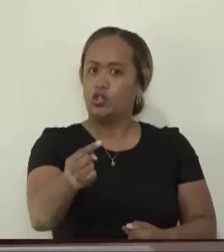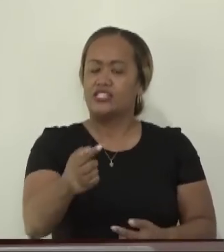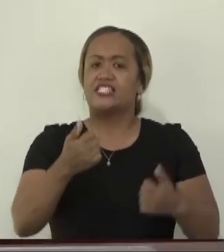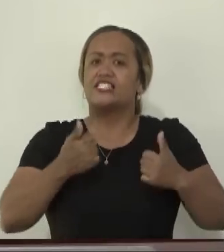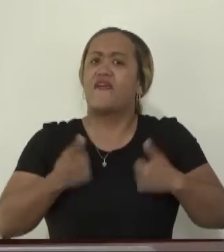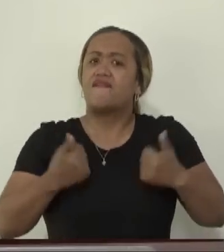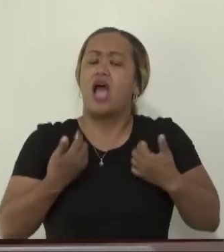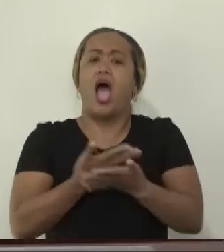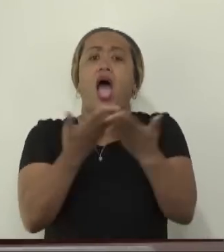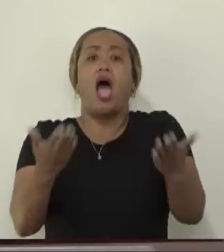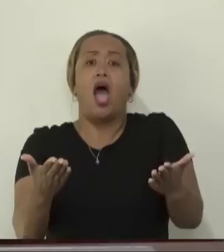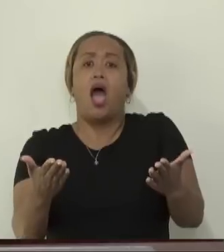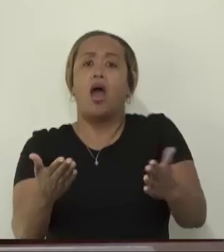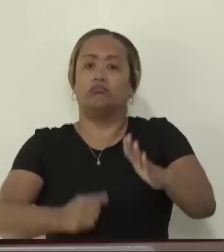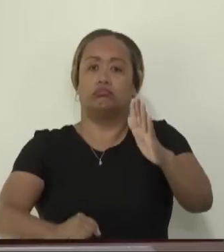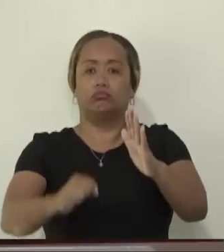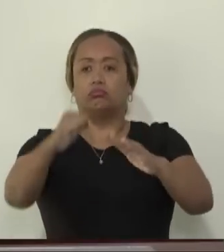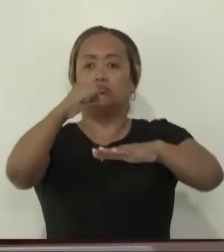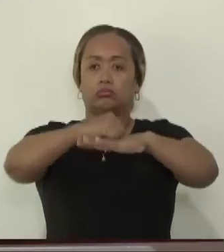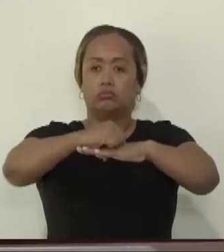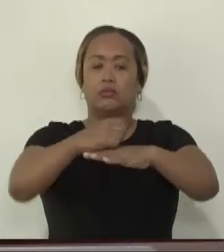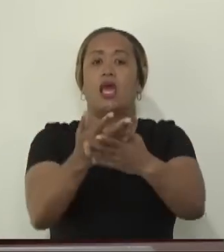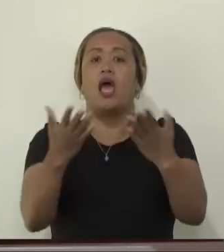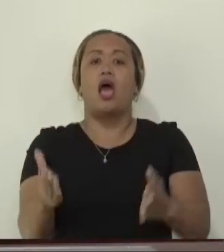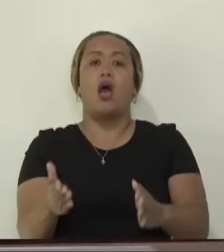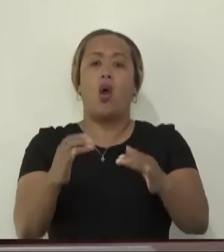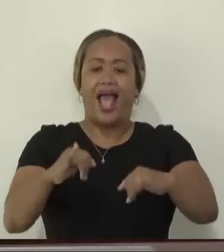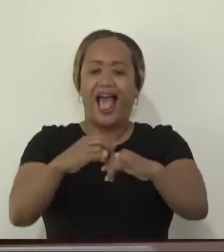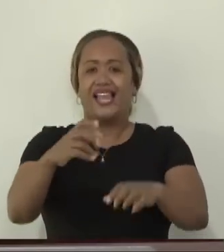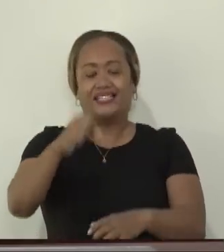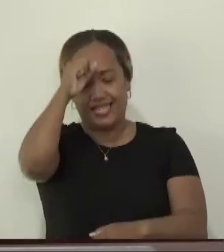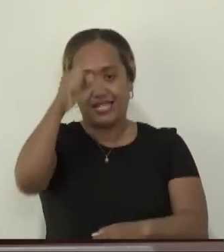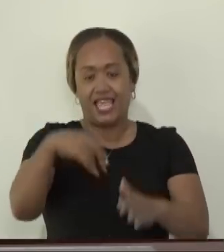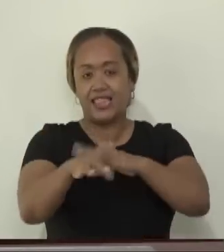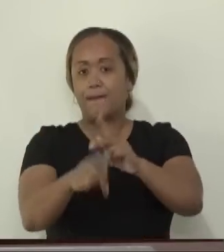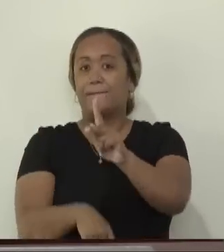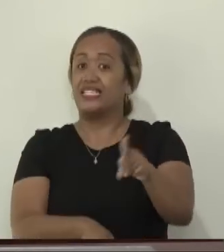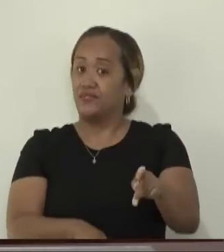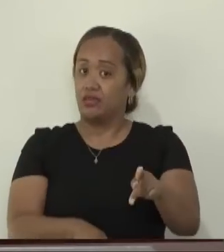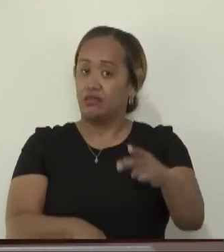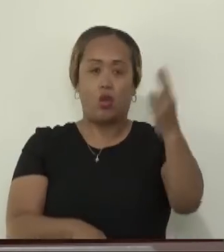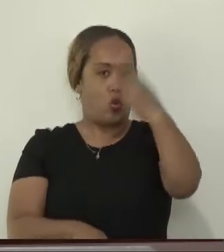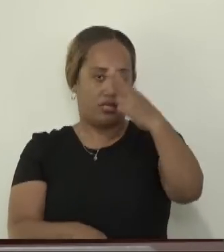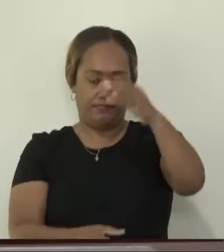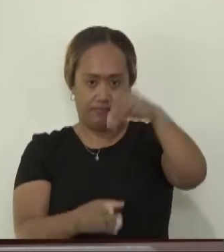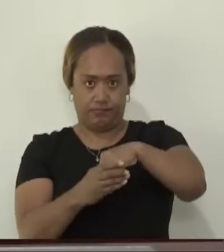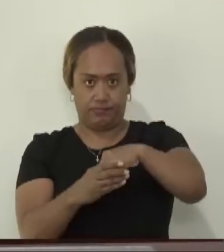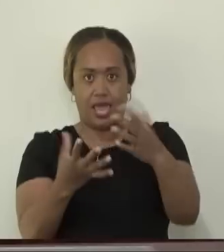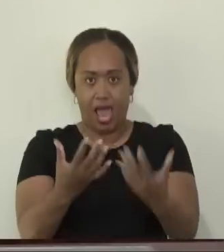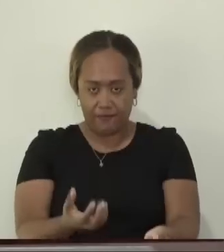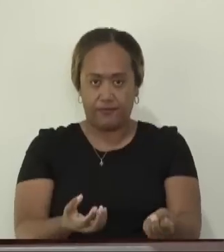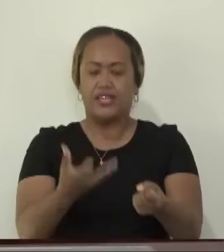and sovereignty of our small island states in the Pacific is at risk.